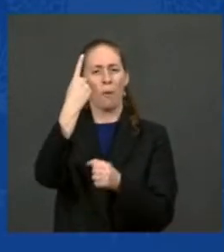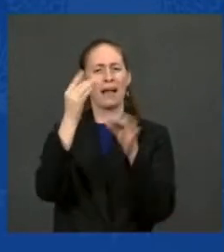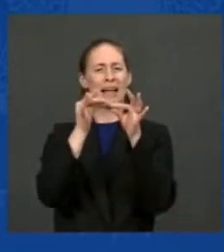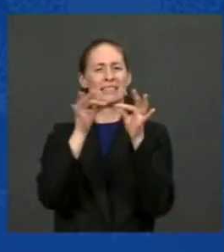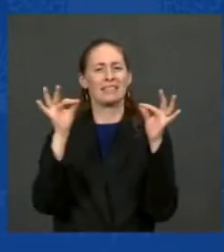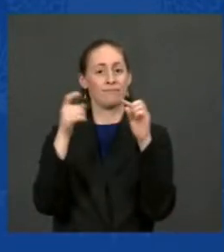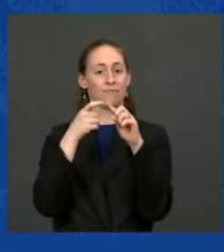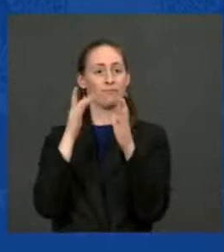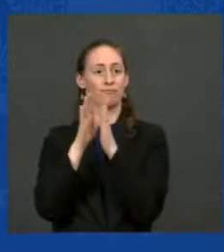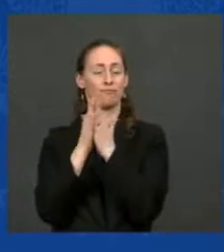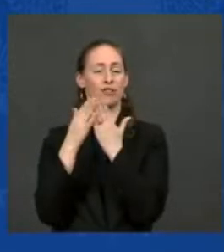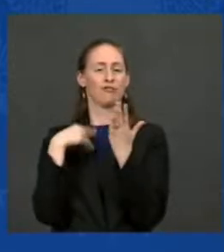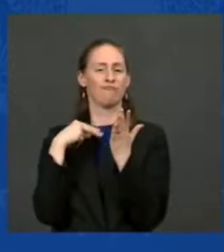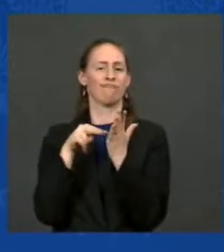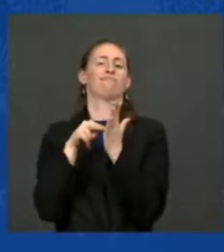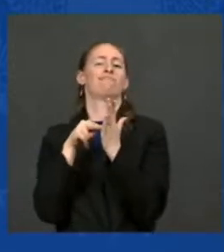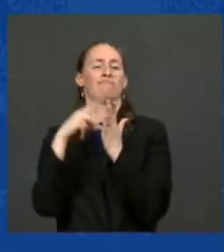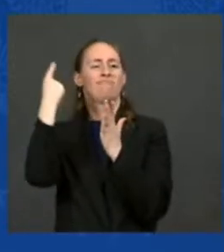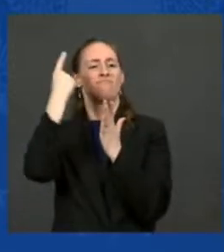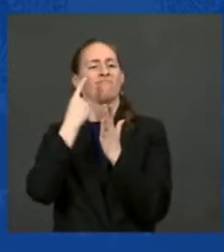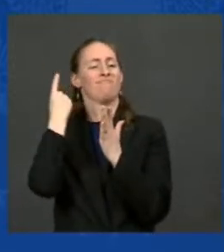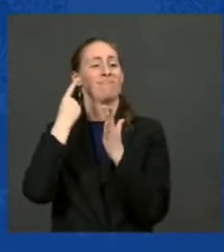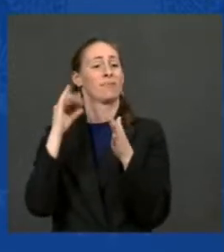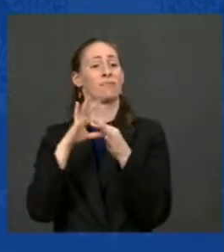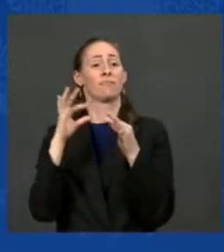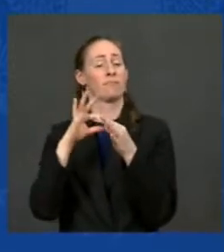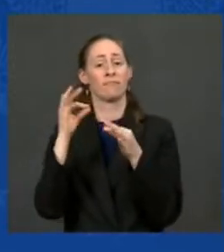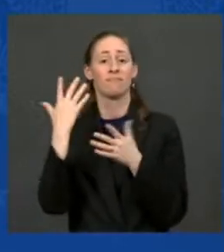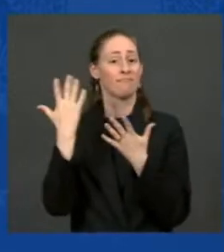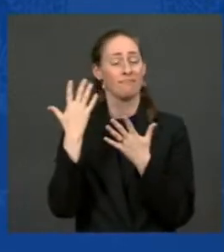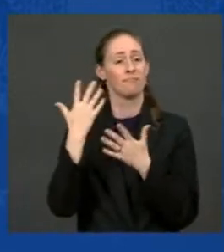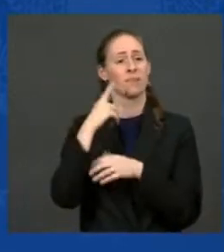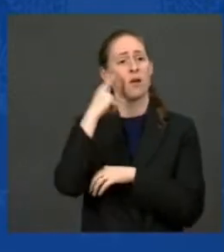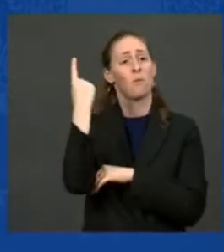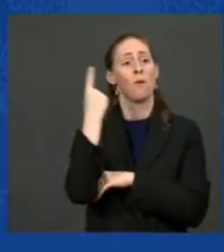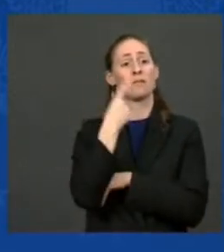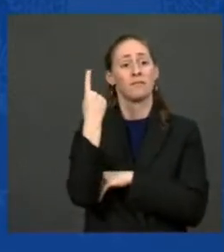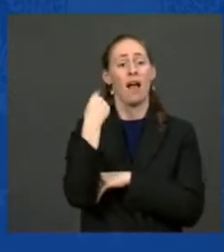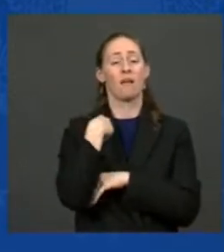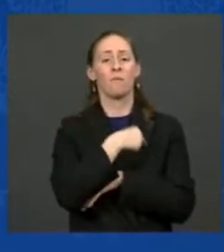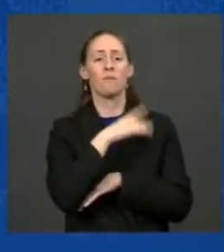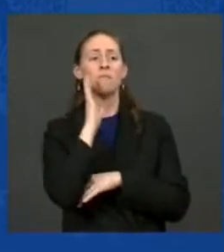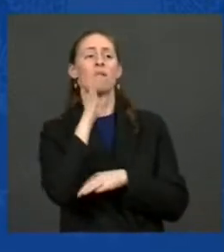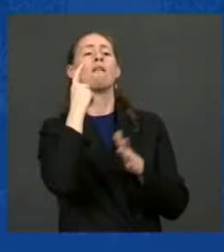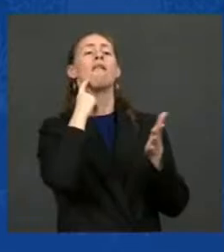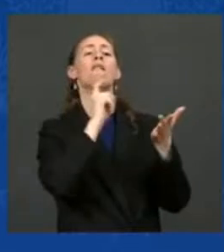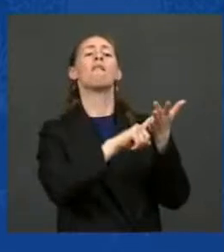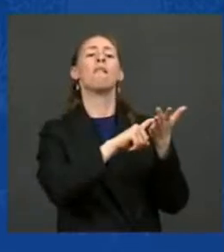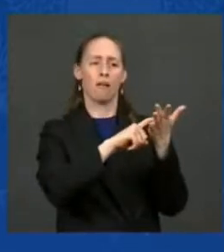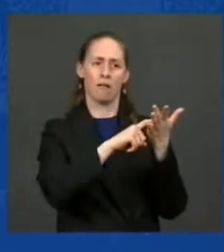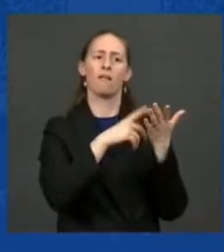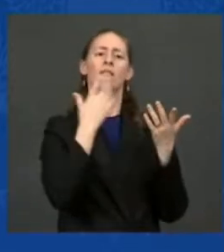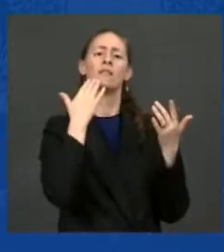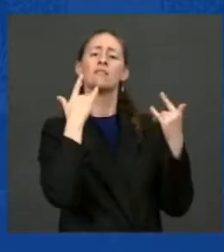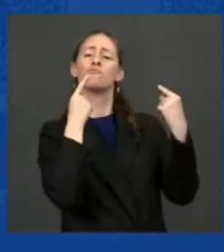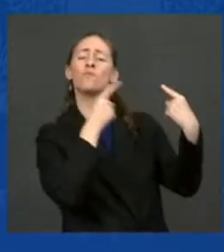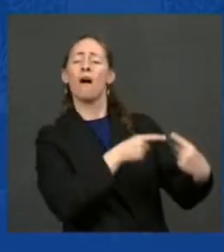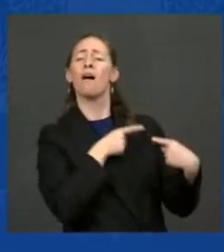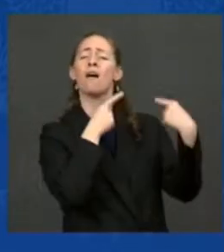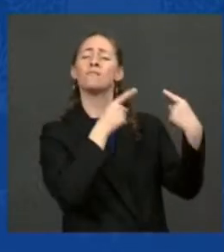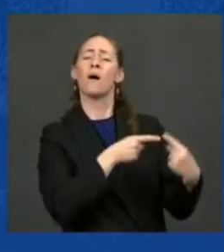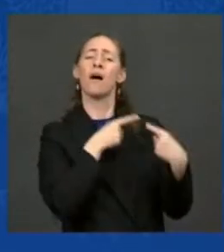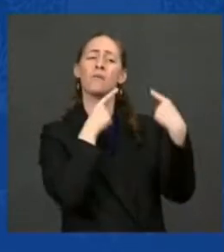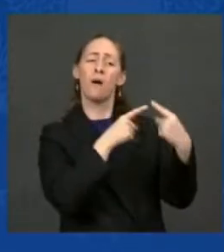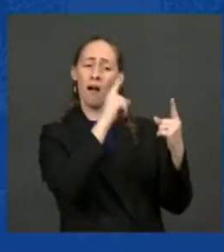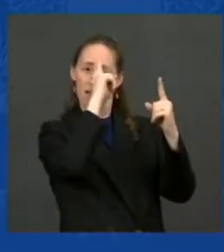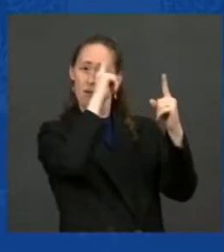wrote, will be recognized as a great landmark in the struggle of mankind for peace. Never before has such a record been